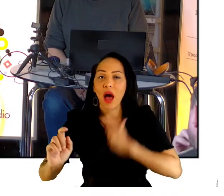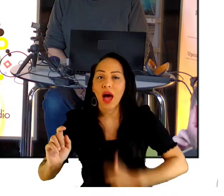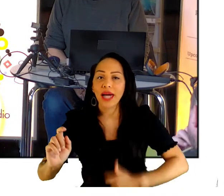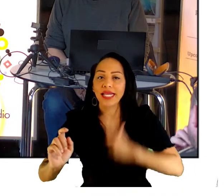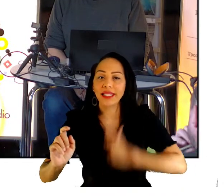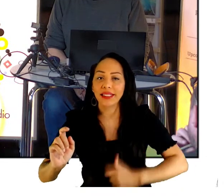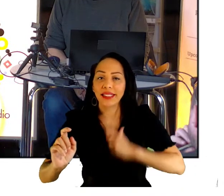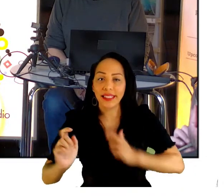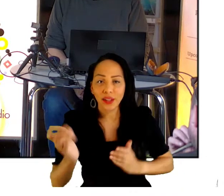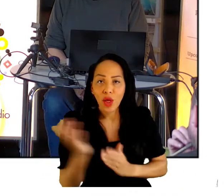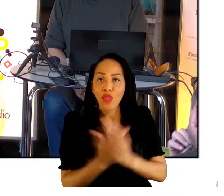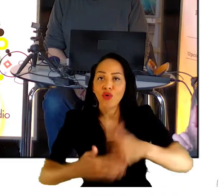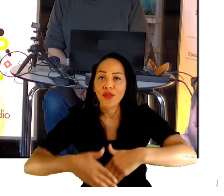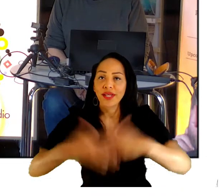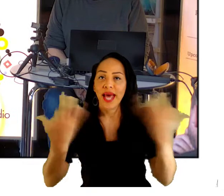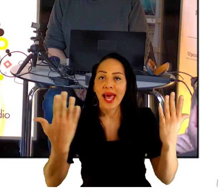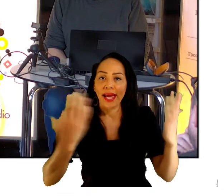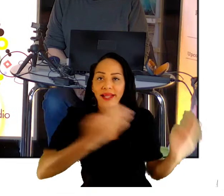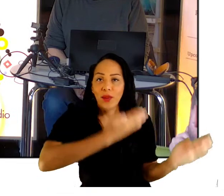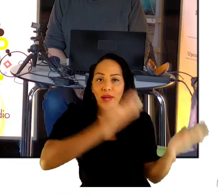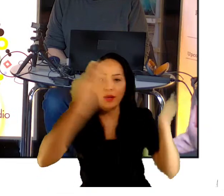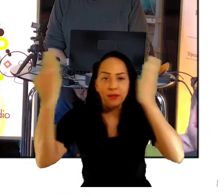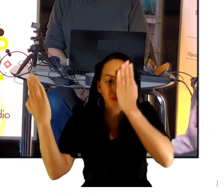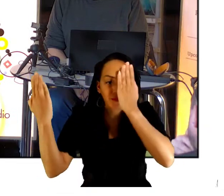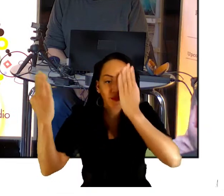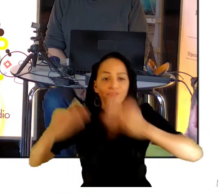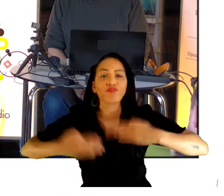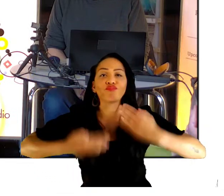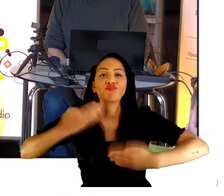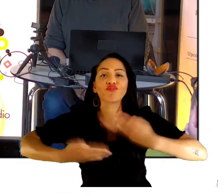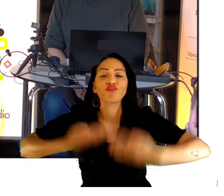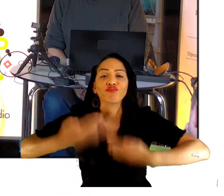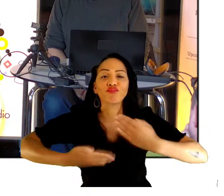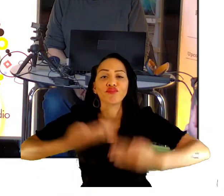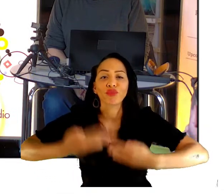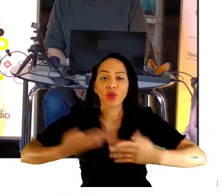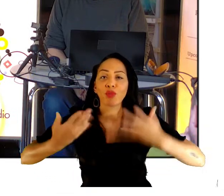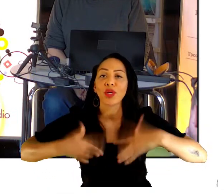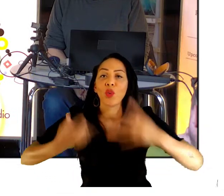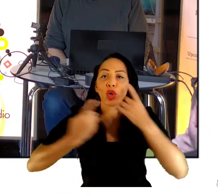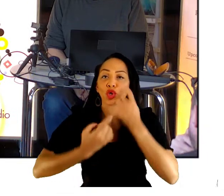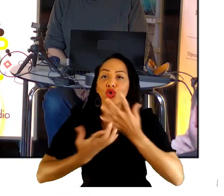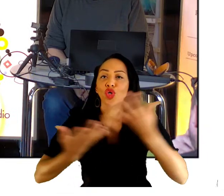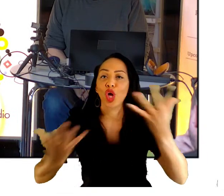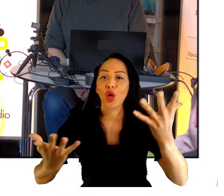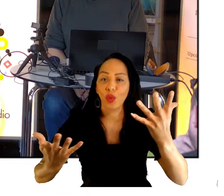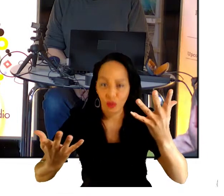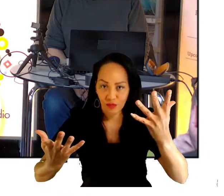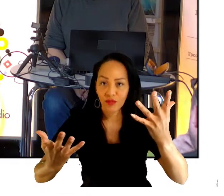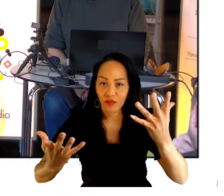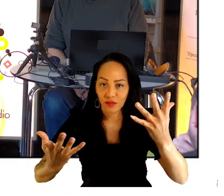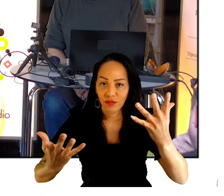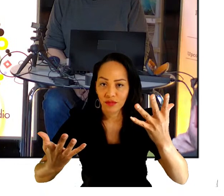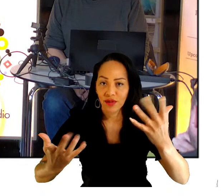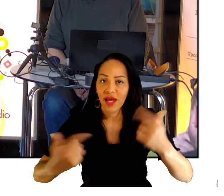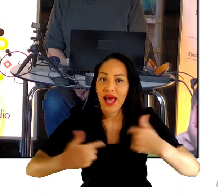be. And the image and the opportunity to curate digital selves has